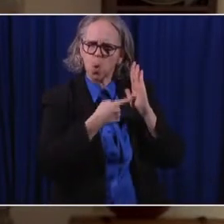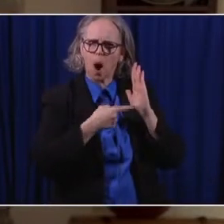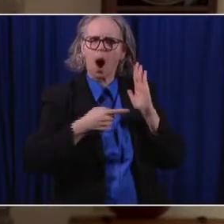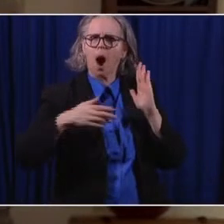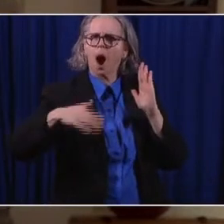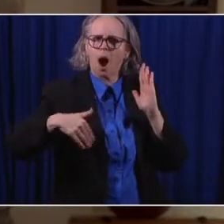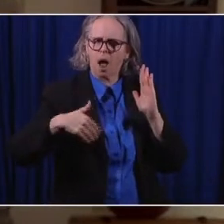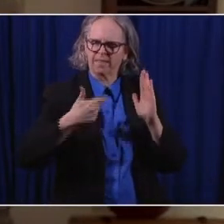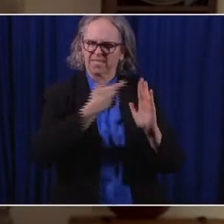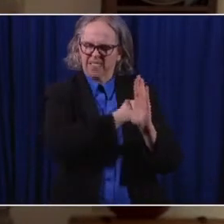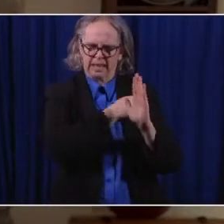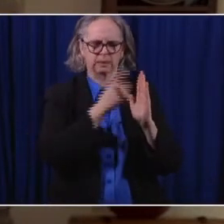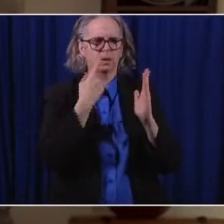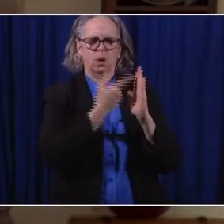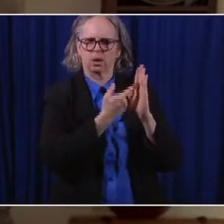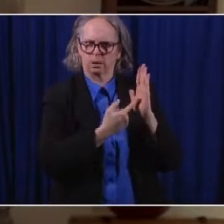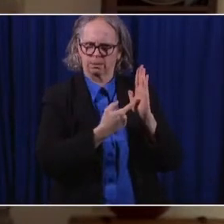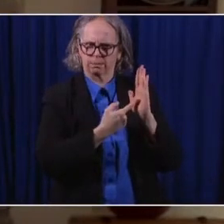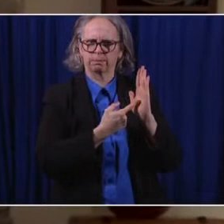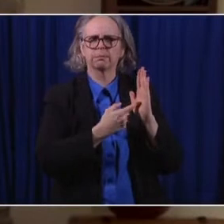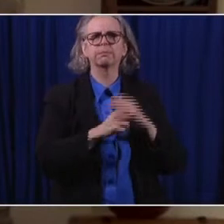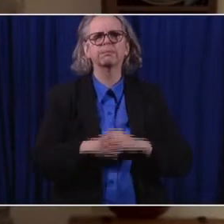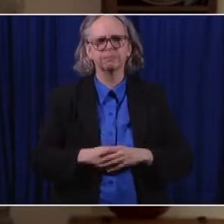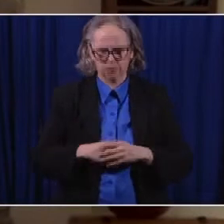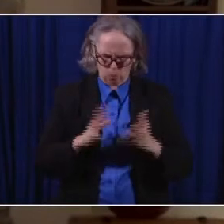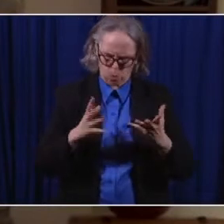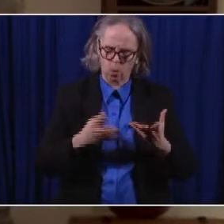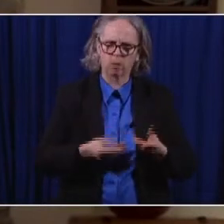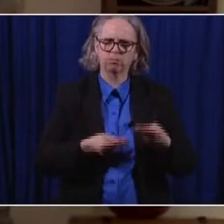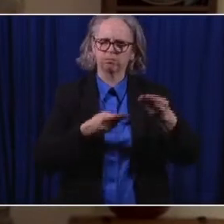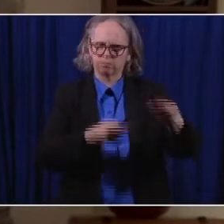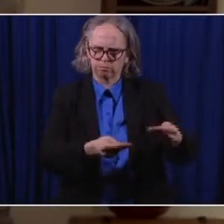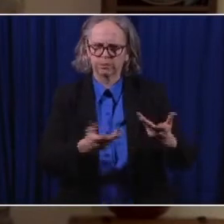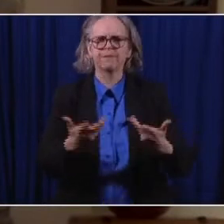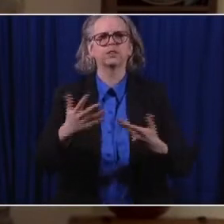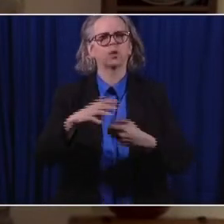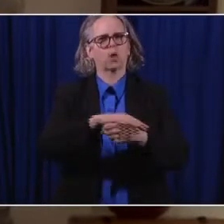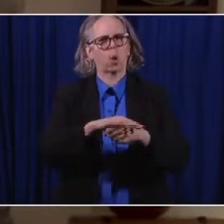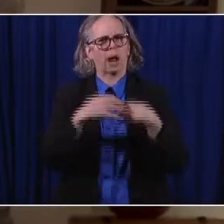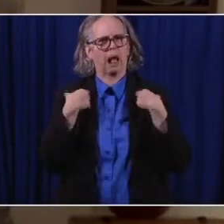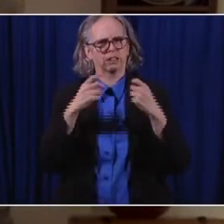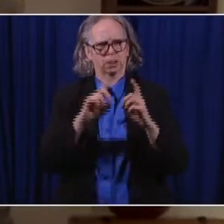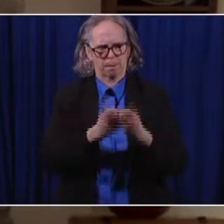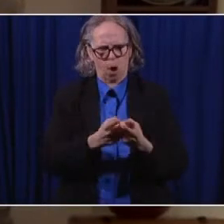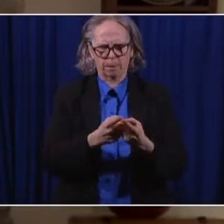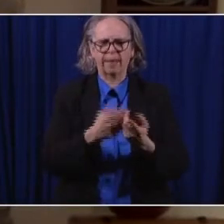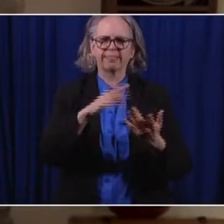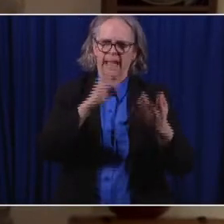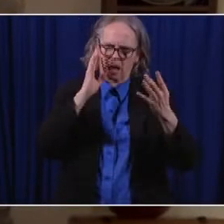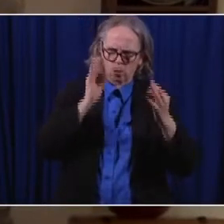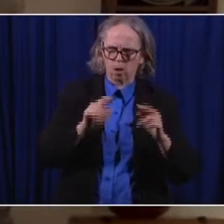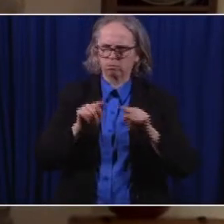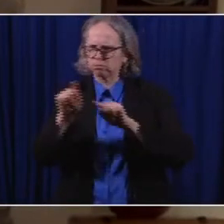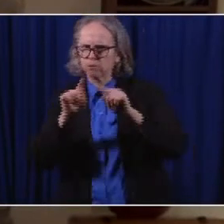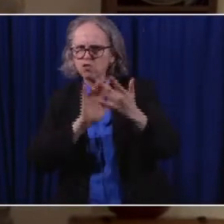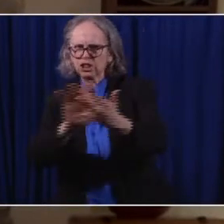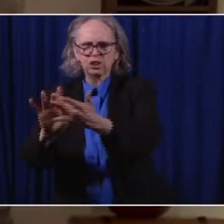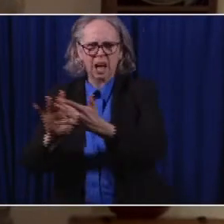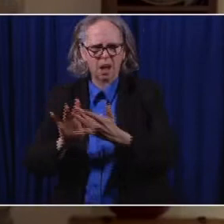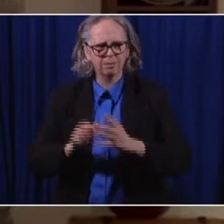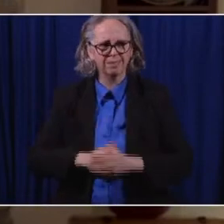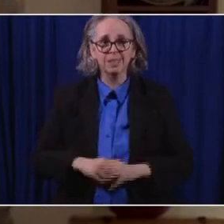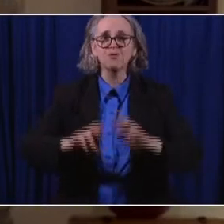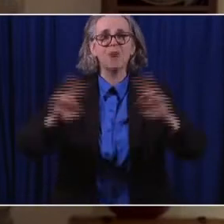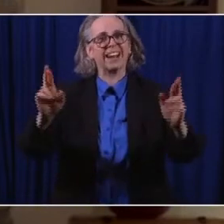So in other words, the congregate care facilities that are not being covered by someone else. I believe we're ready to go to